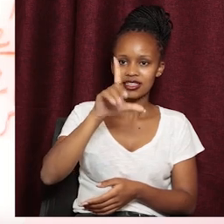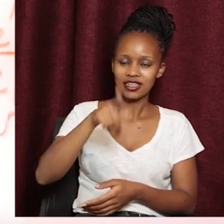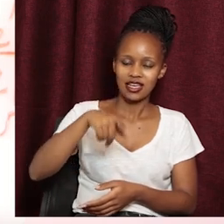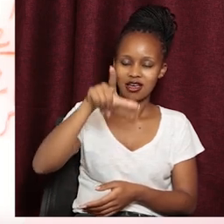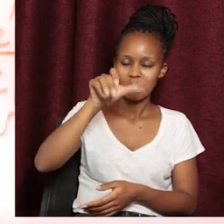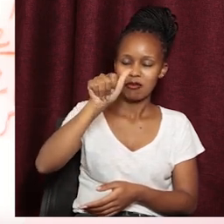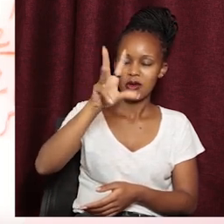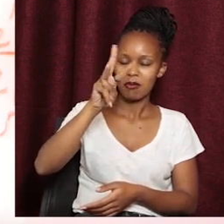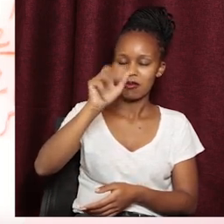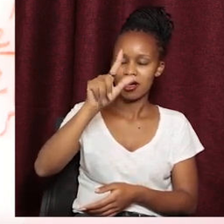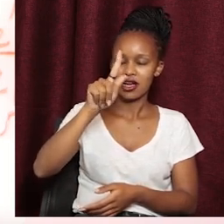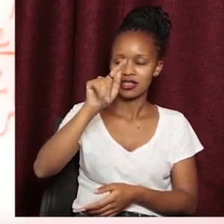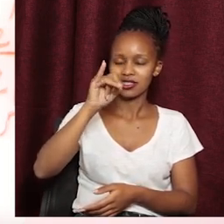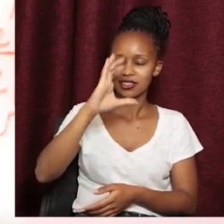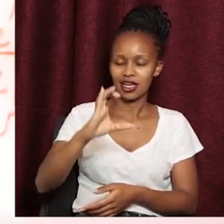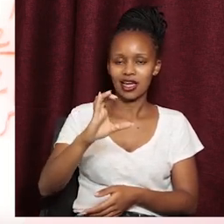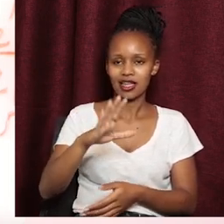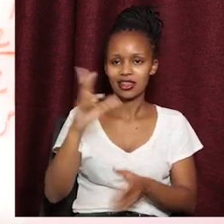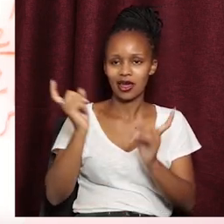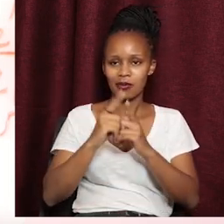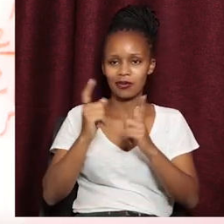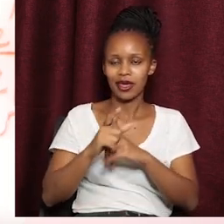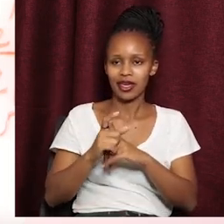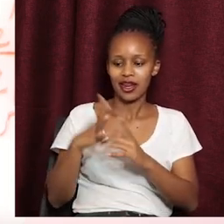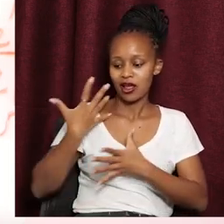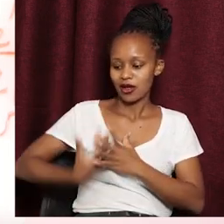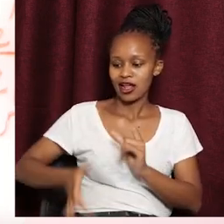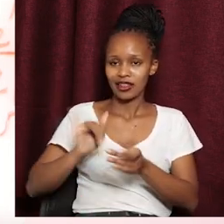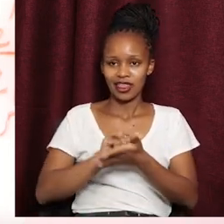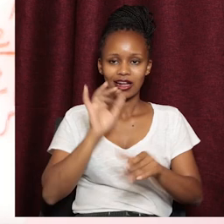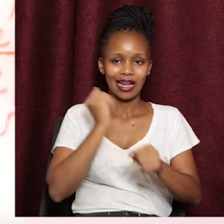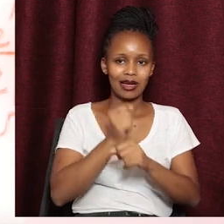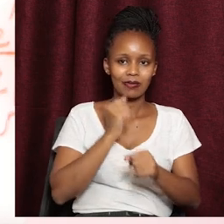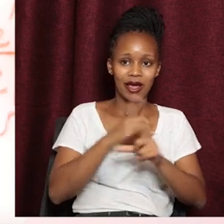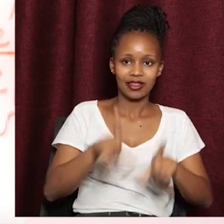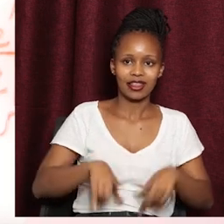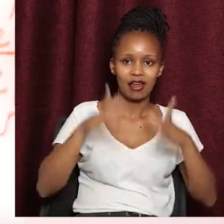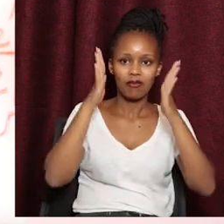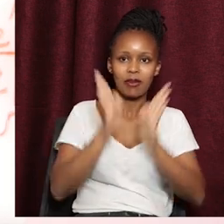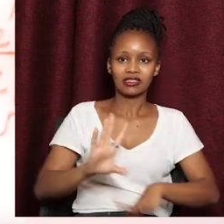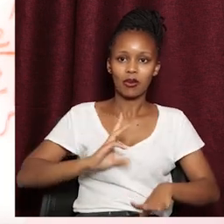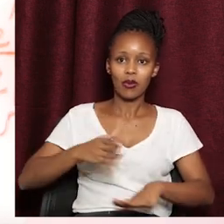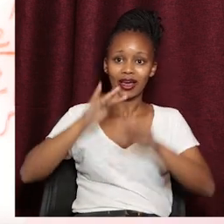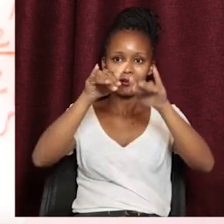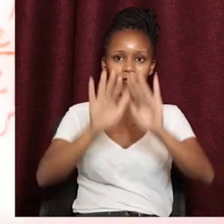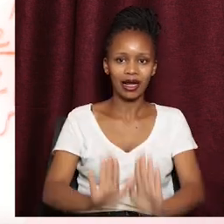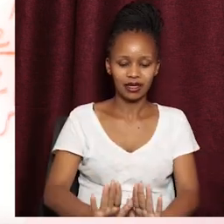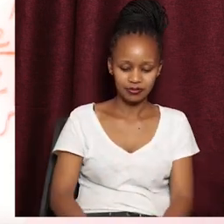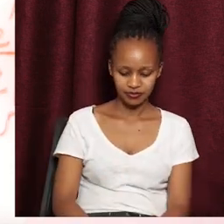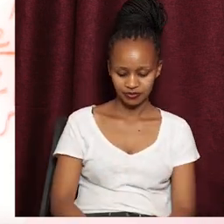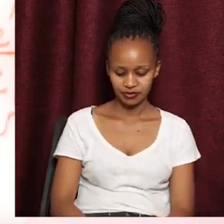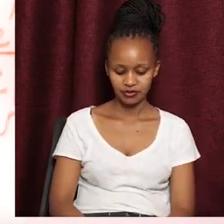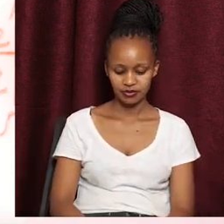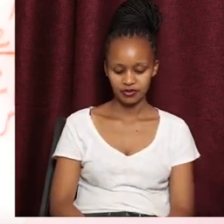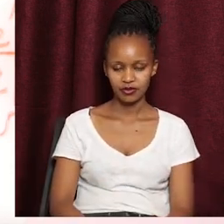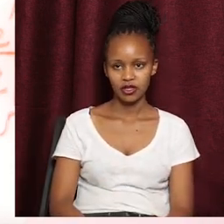the pains and the hurt and the frustrations that were caused by the life of the person we are burying. We